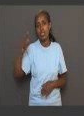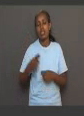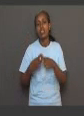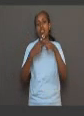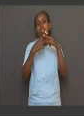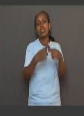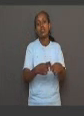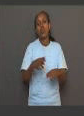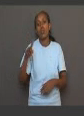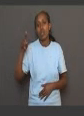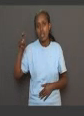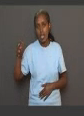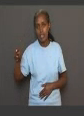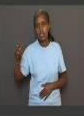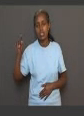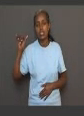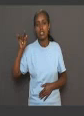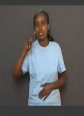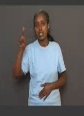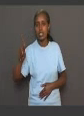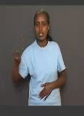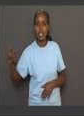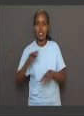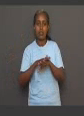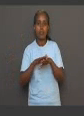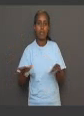called the xz plane,